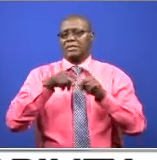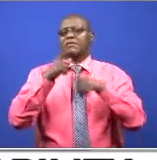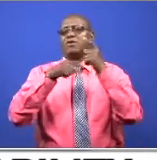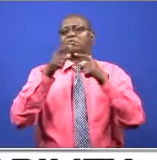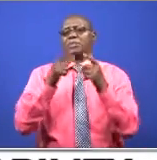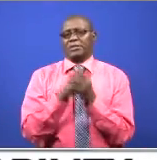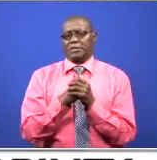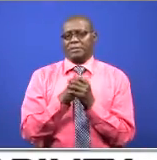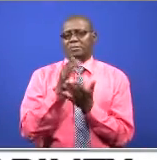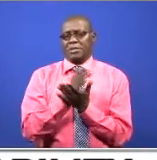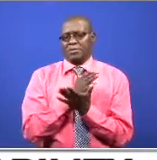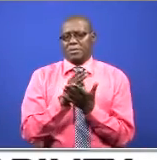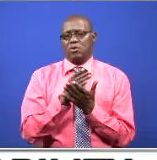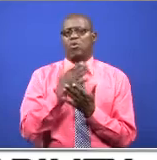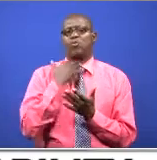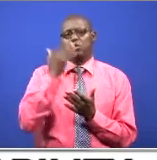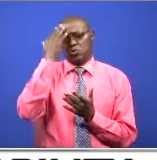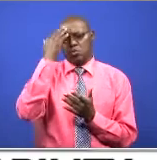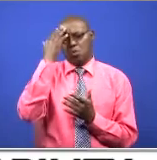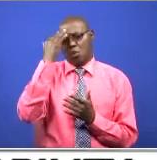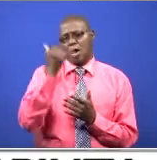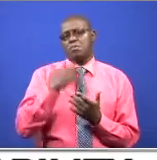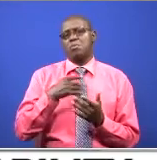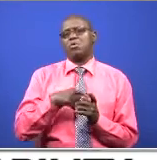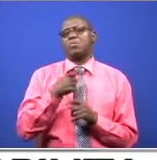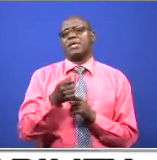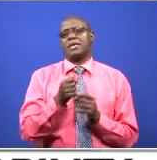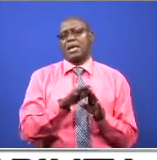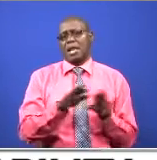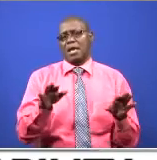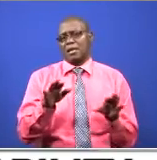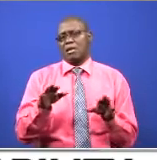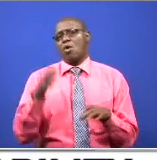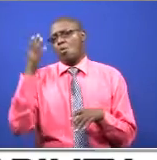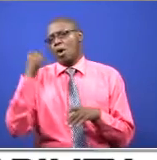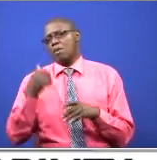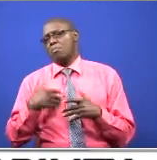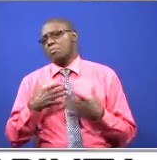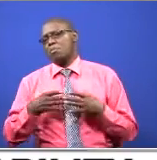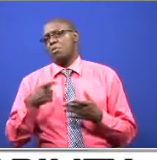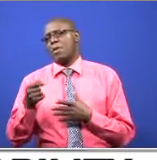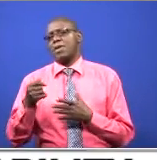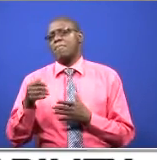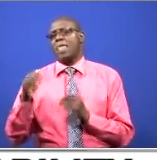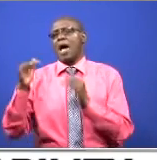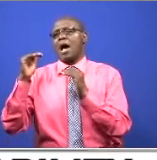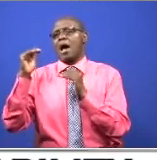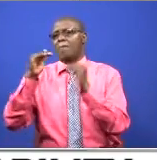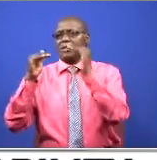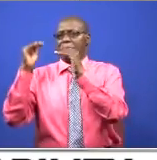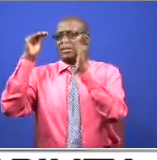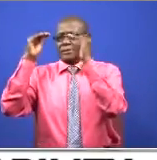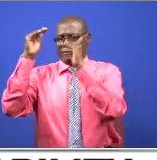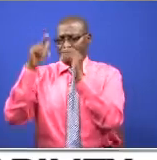want to know, why are people buying land? Why are people buying apartments? 60% of people buying into